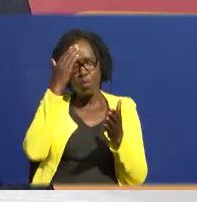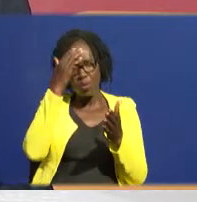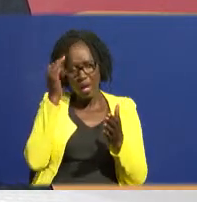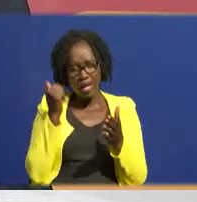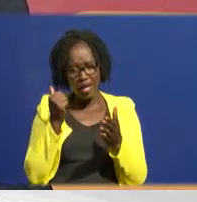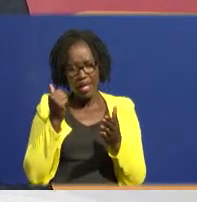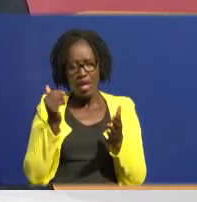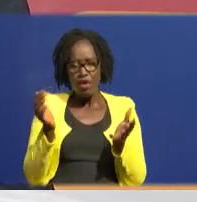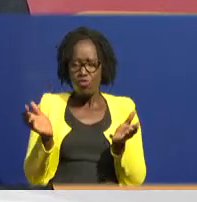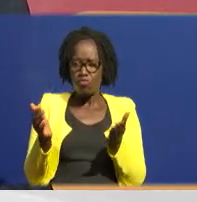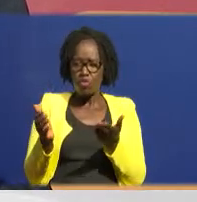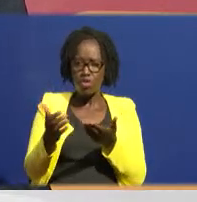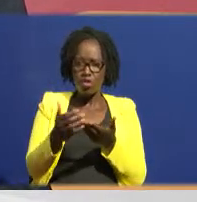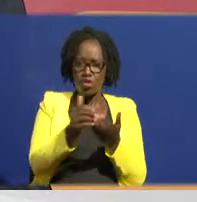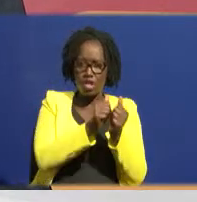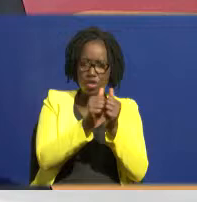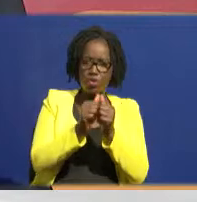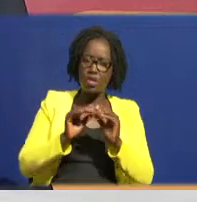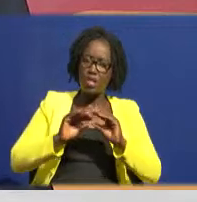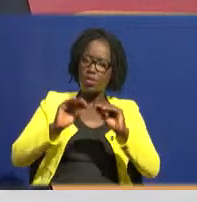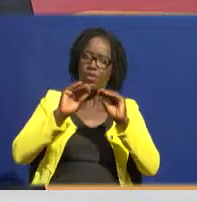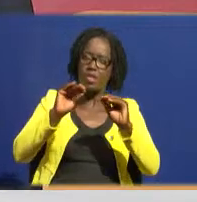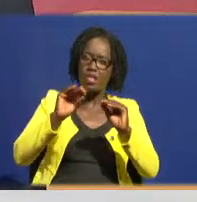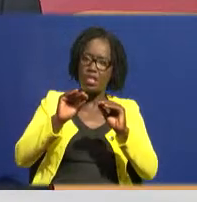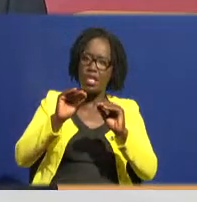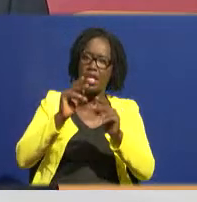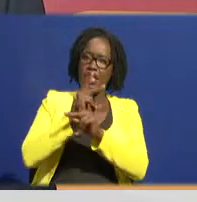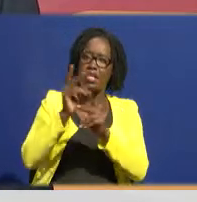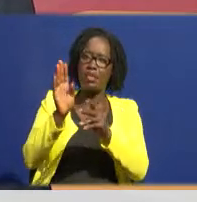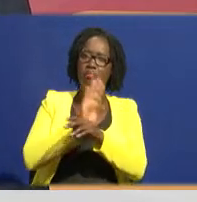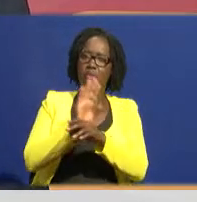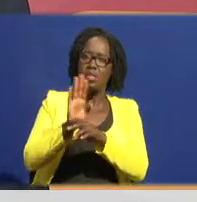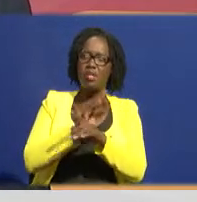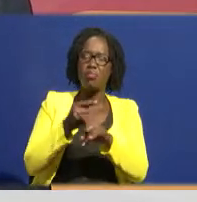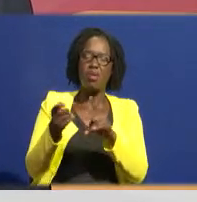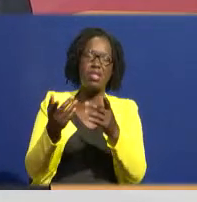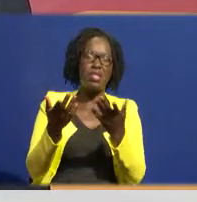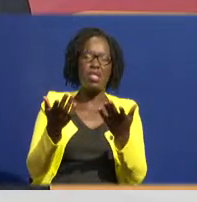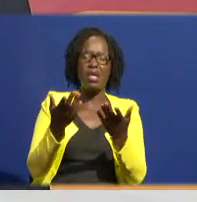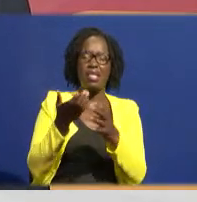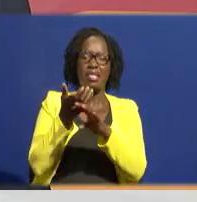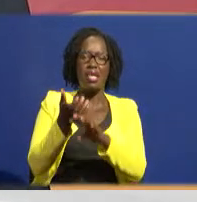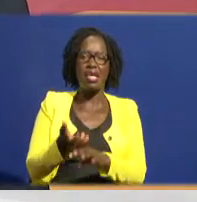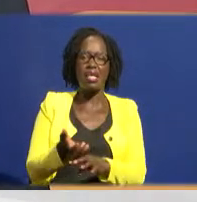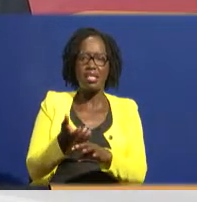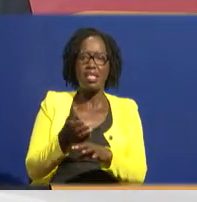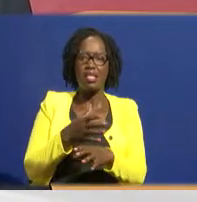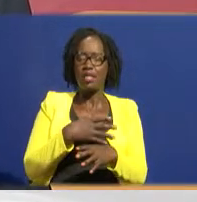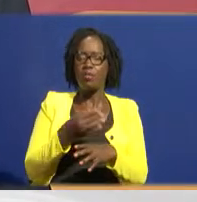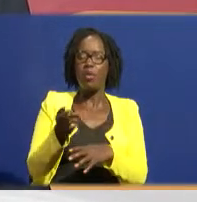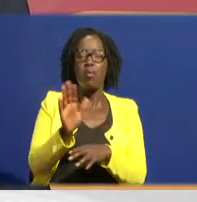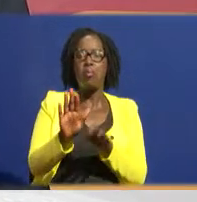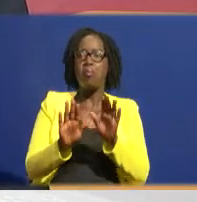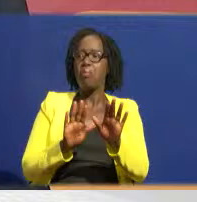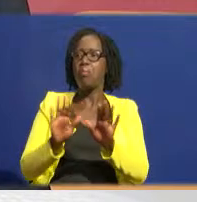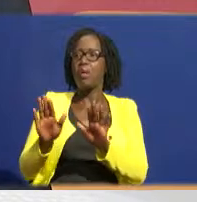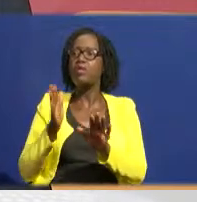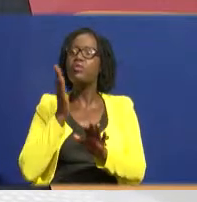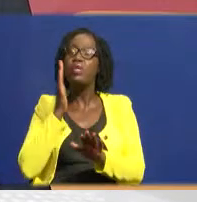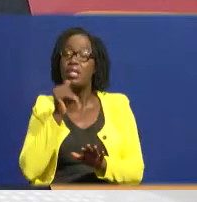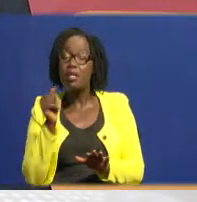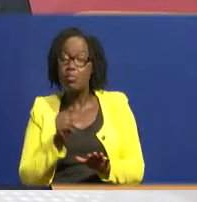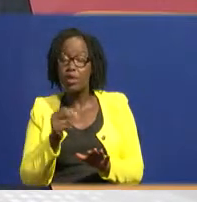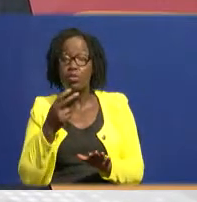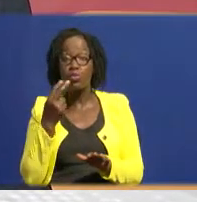all the time, we teach them, we give them something to do. Mm-hmm. But now it's becoming a little bit difficult when we take them back to their grandparents